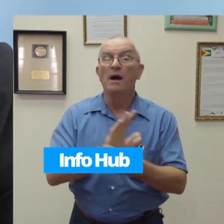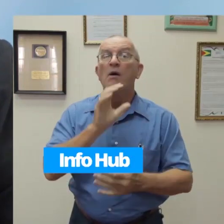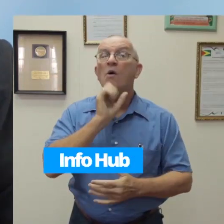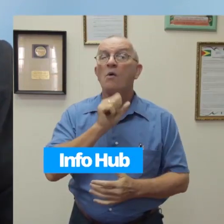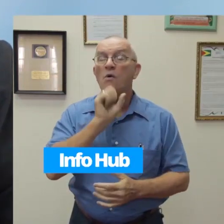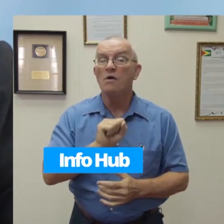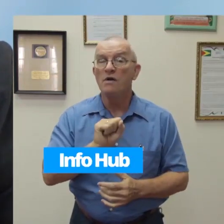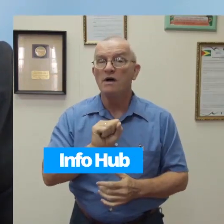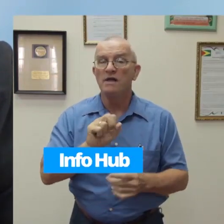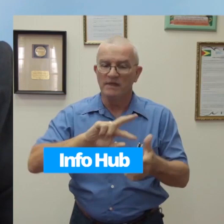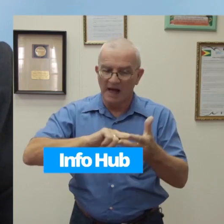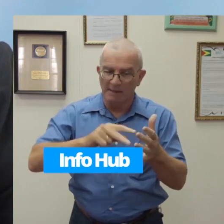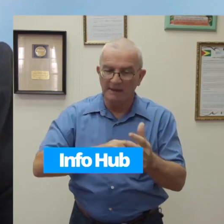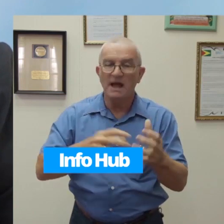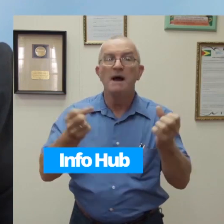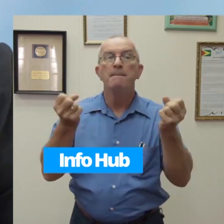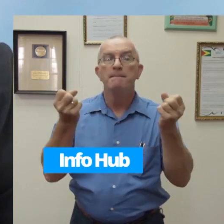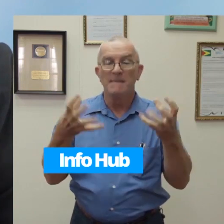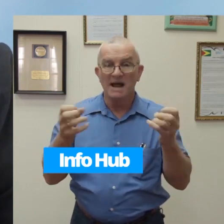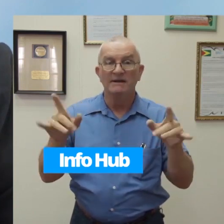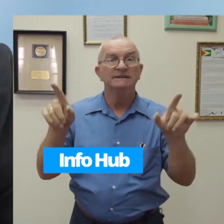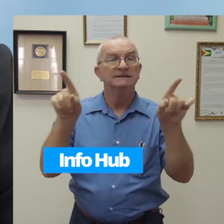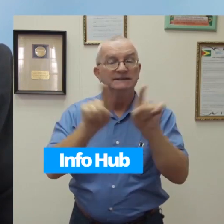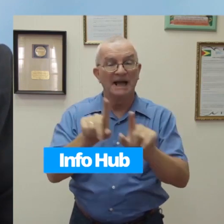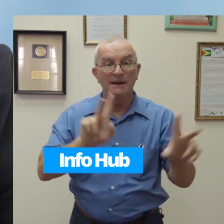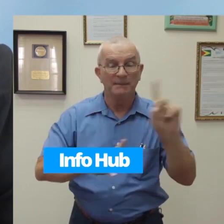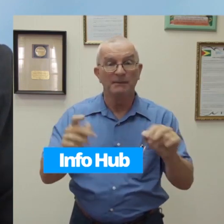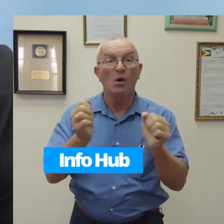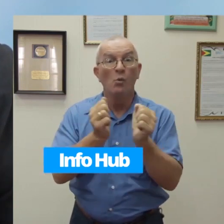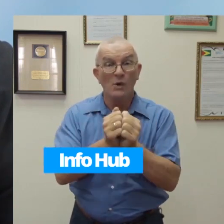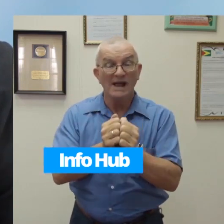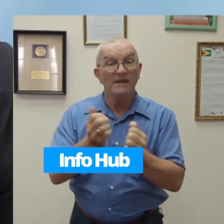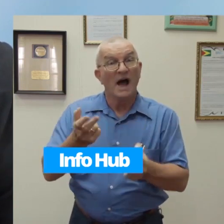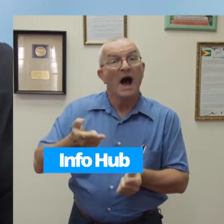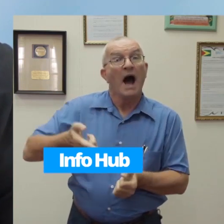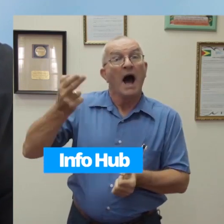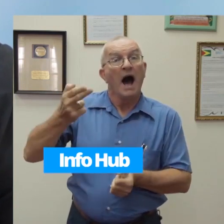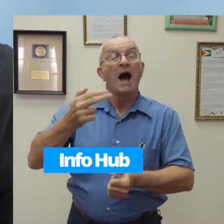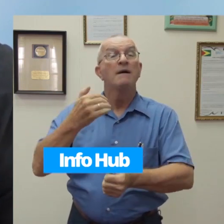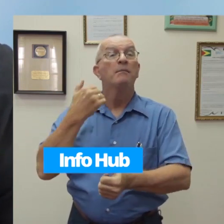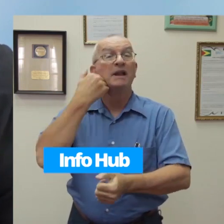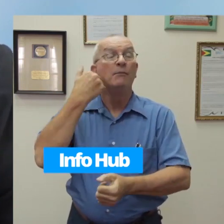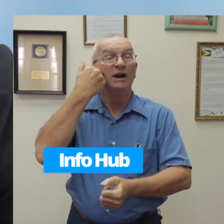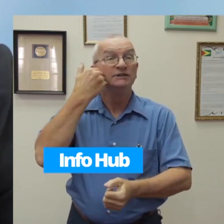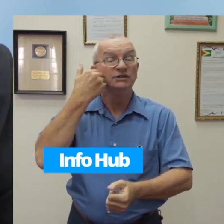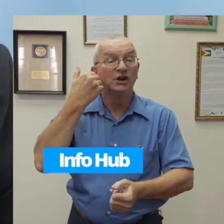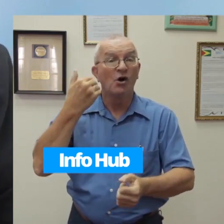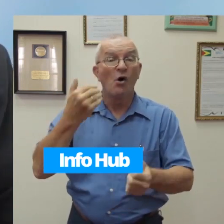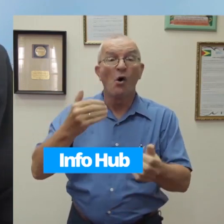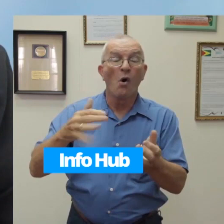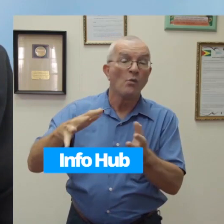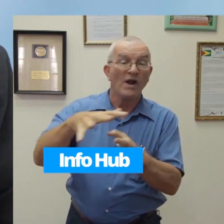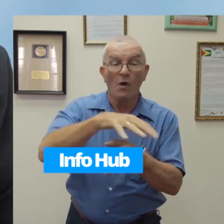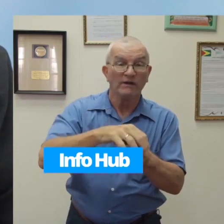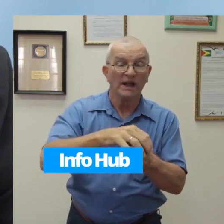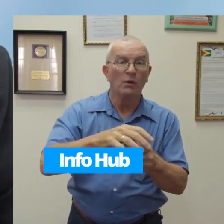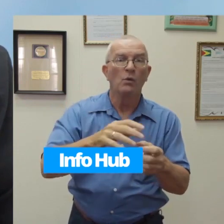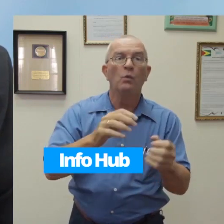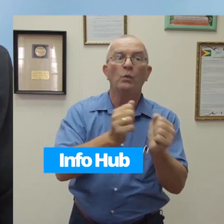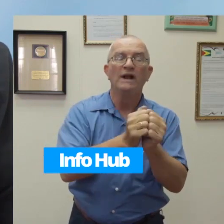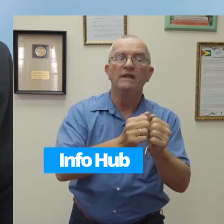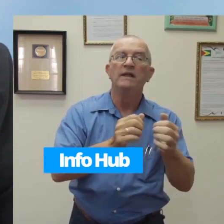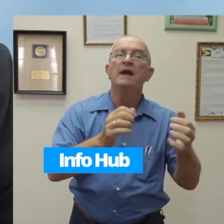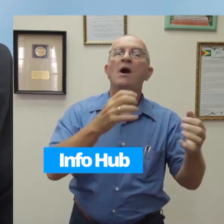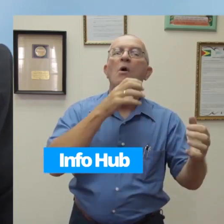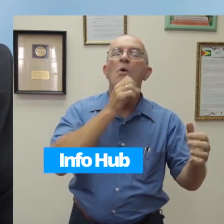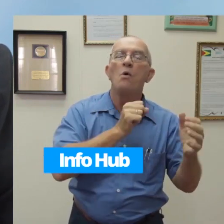means many of the same people with high blood pressure already overlap with the elderly